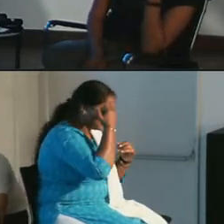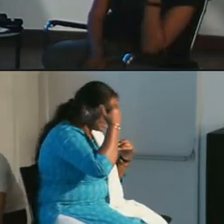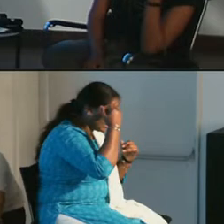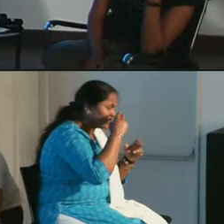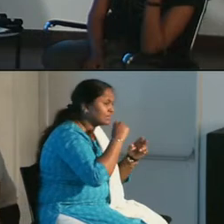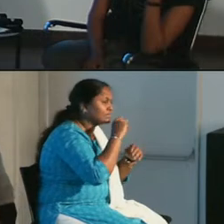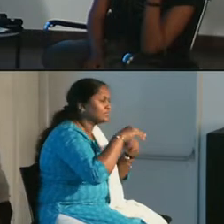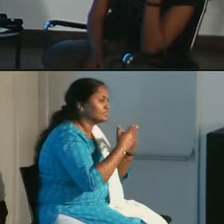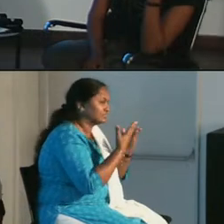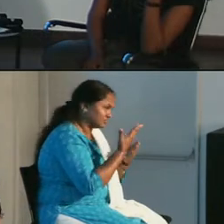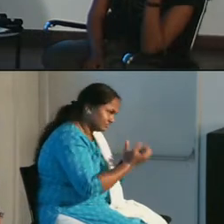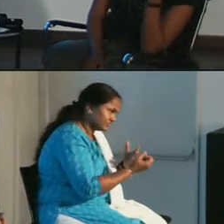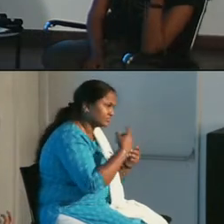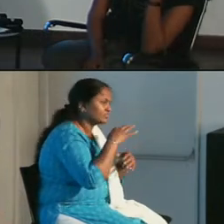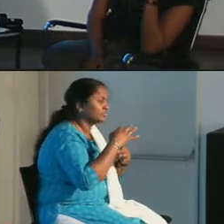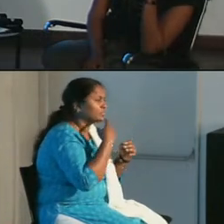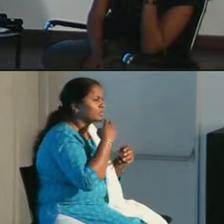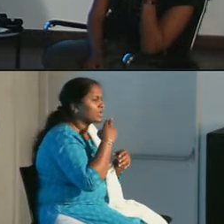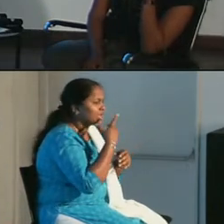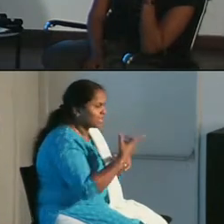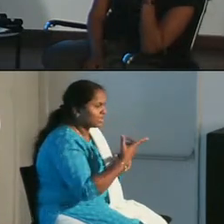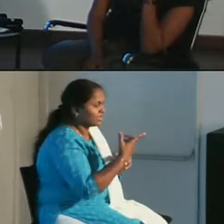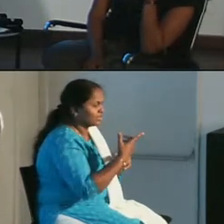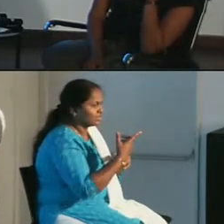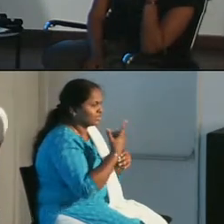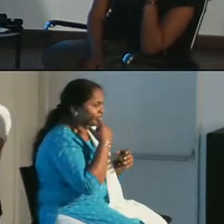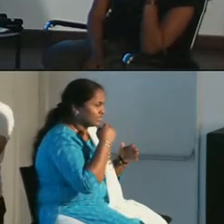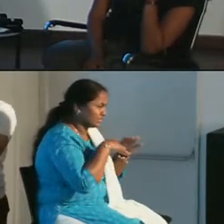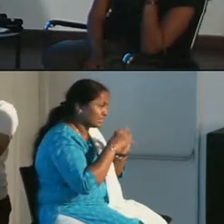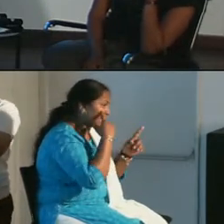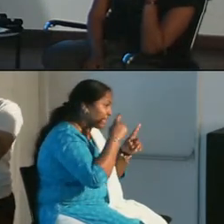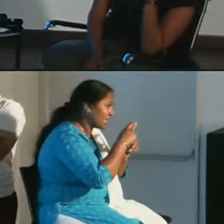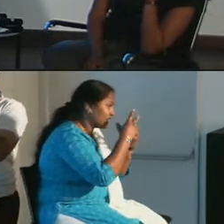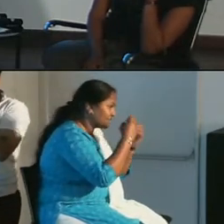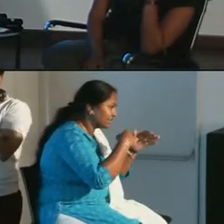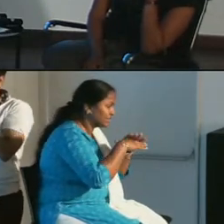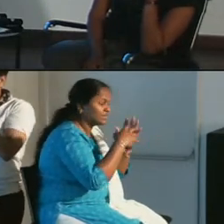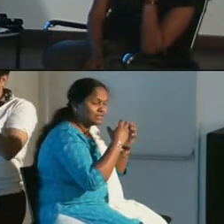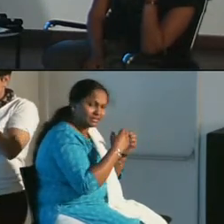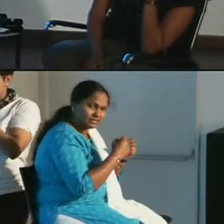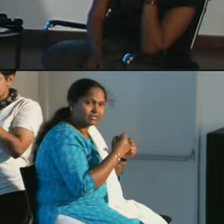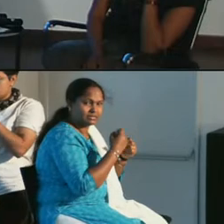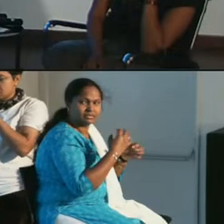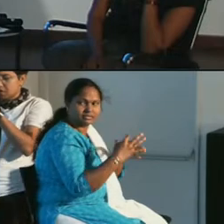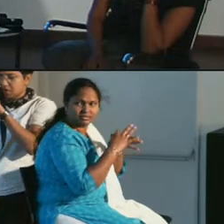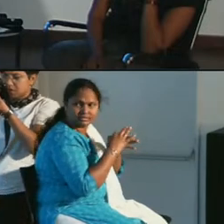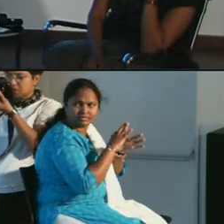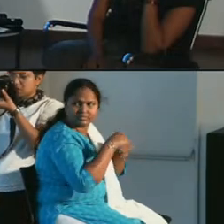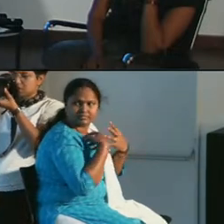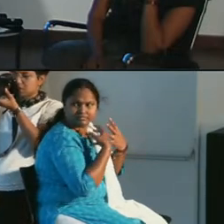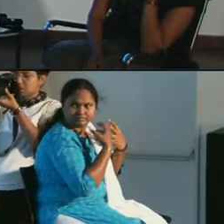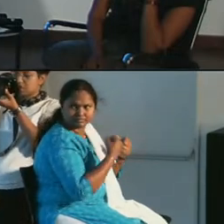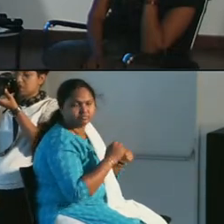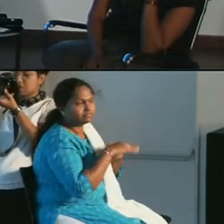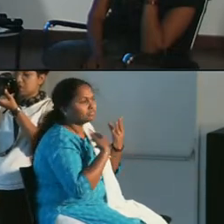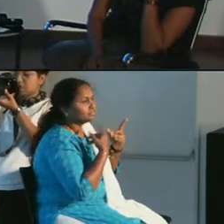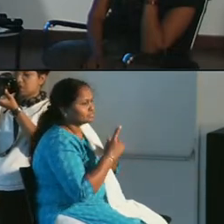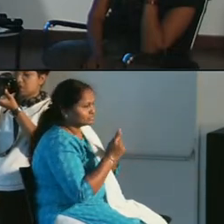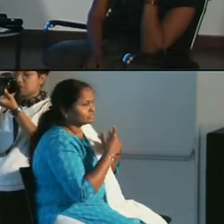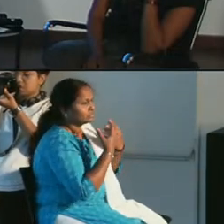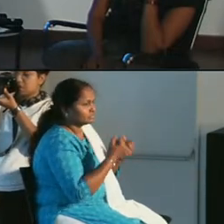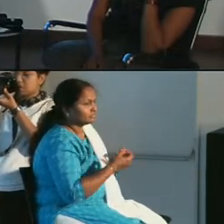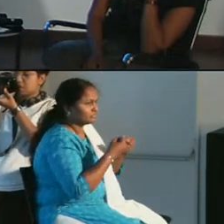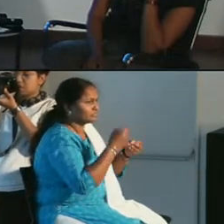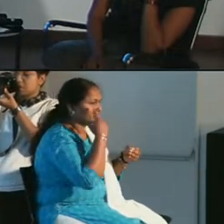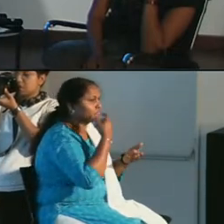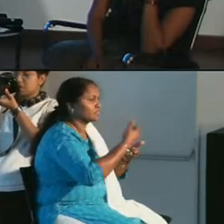speak to you? Whether you are of, you know, which identity are you with and belong and own? And how does this speak to you? Why